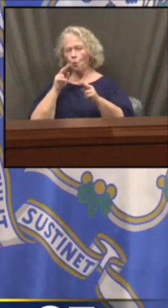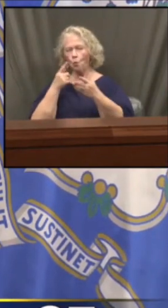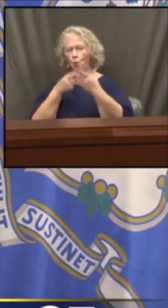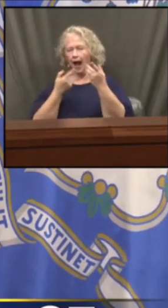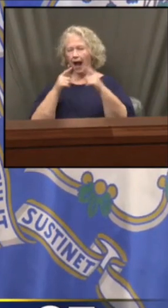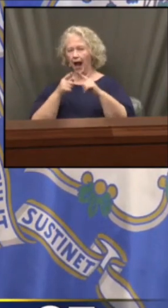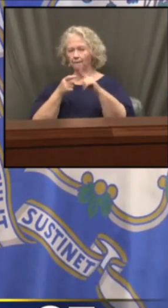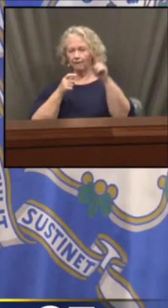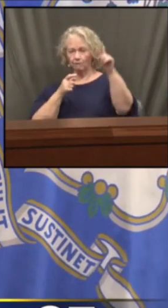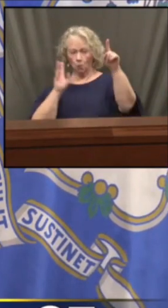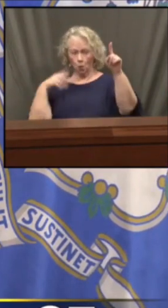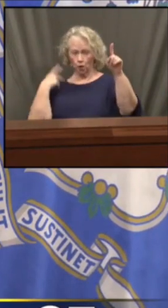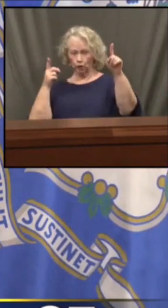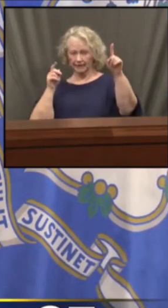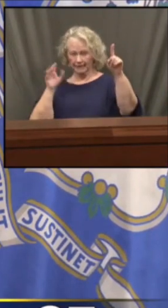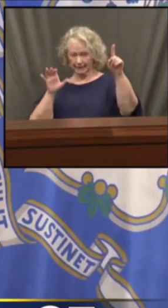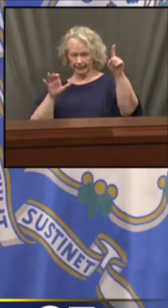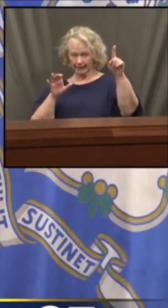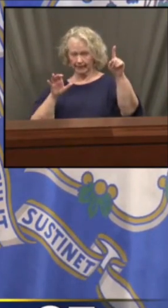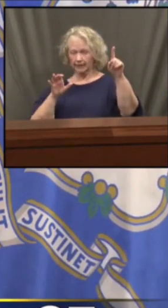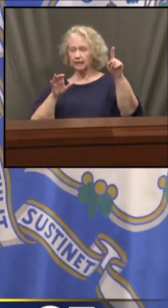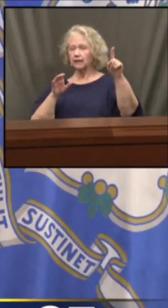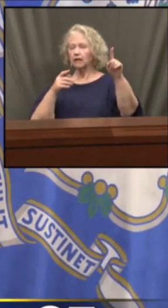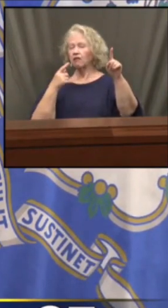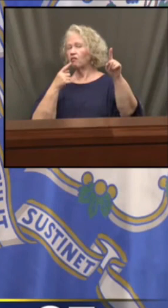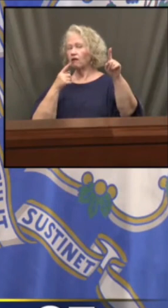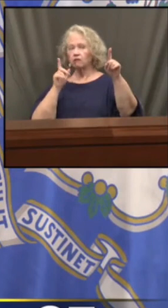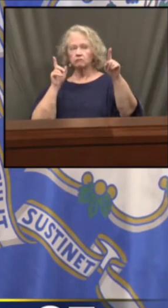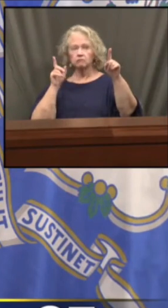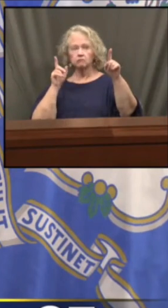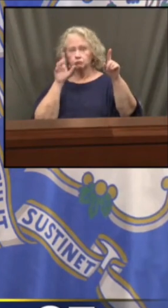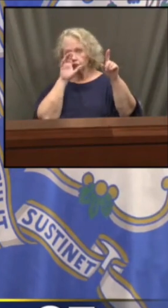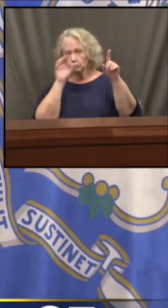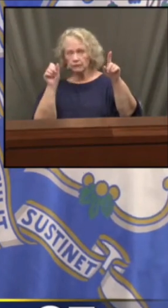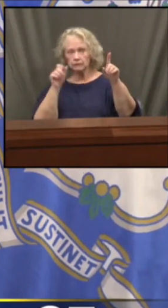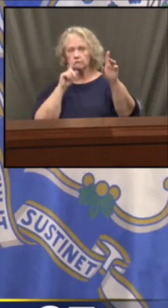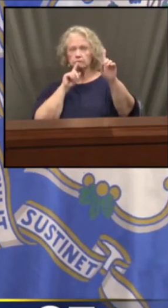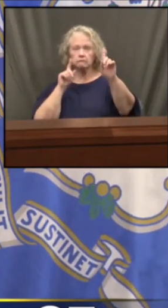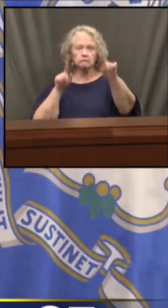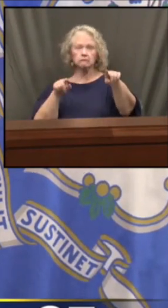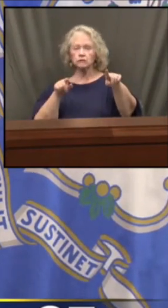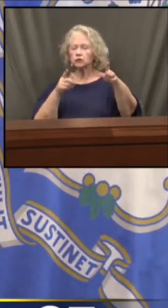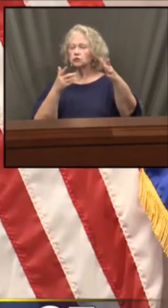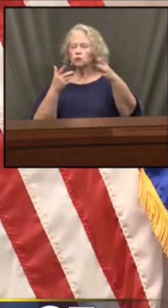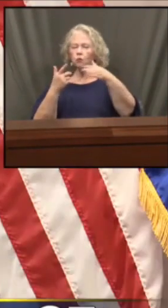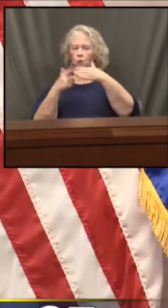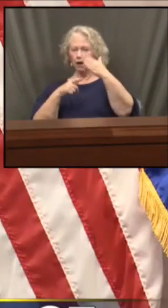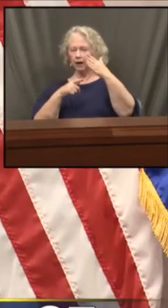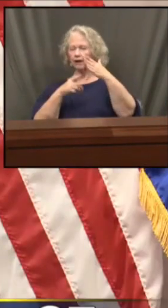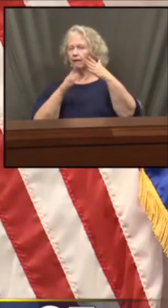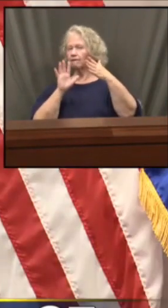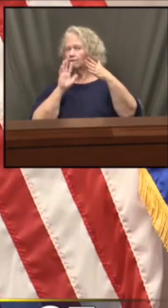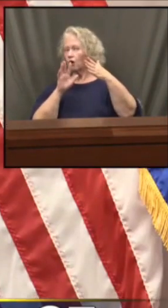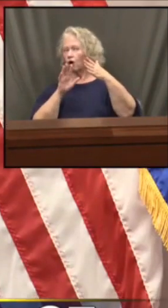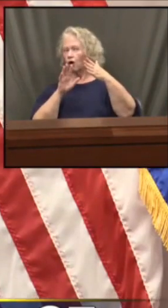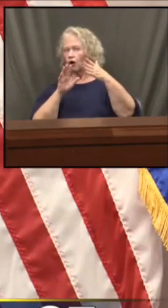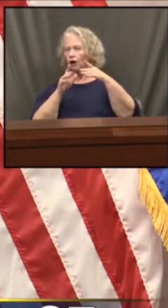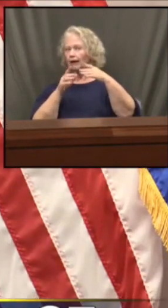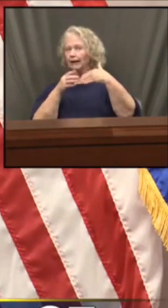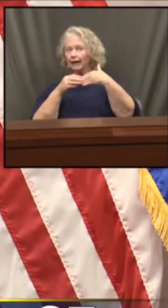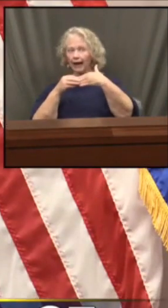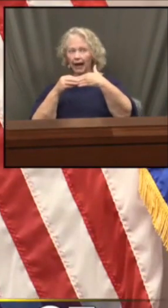what's provided from the White House directly for additional guidance and funding opportunities for the